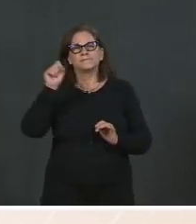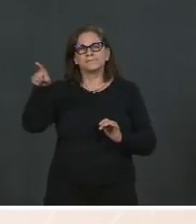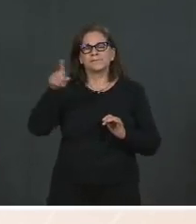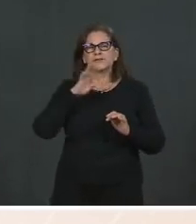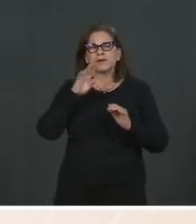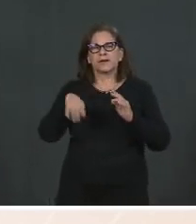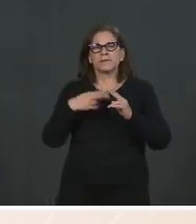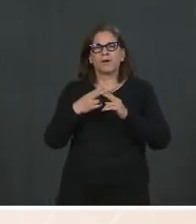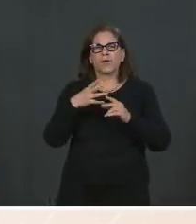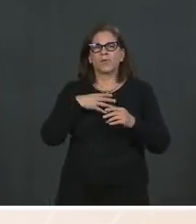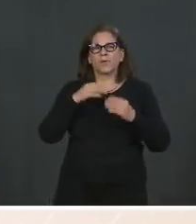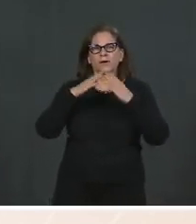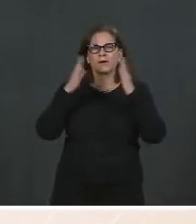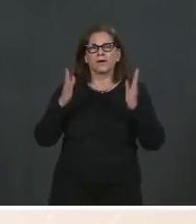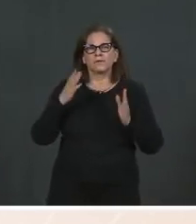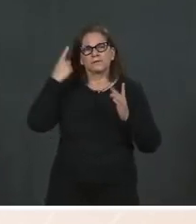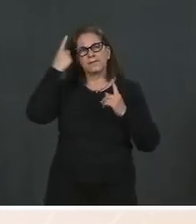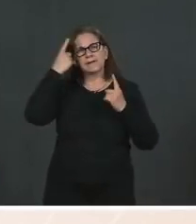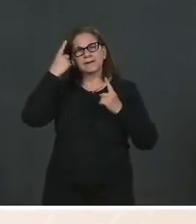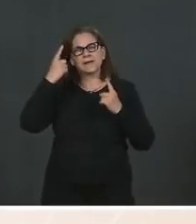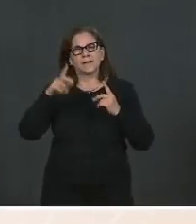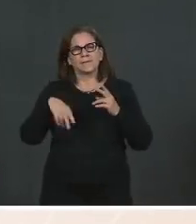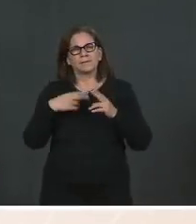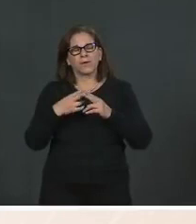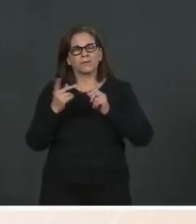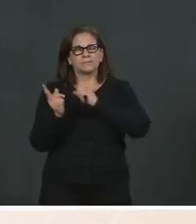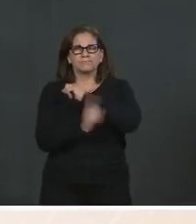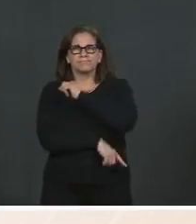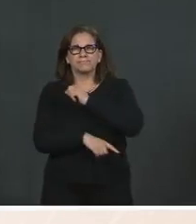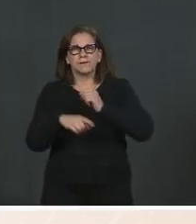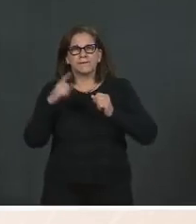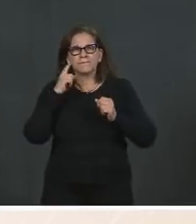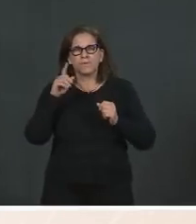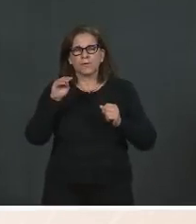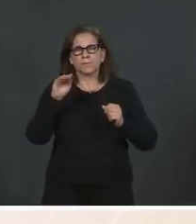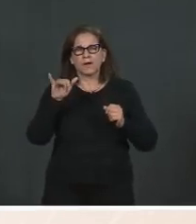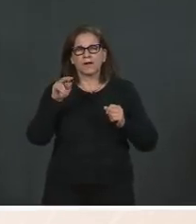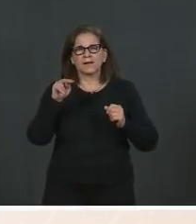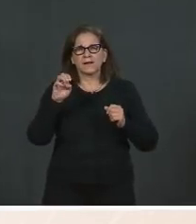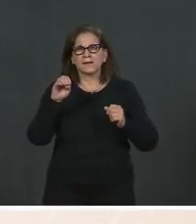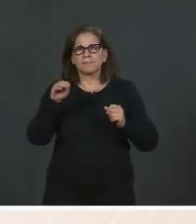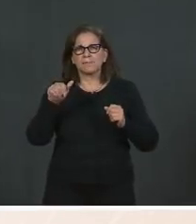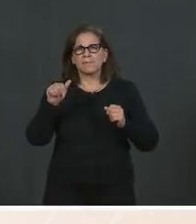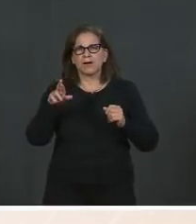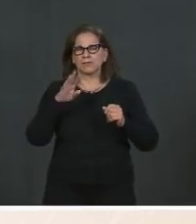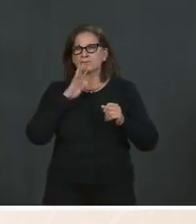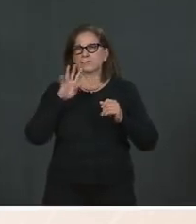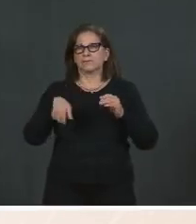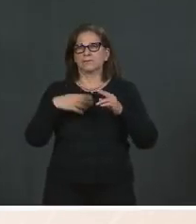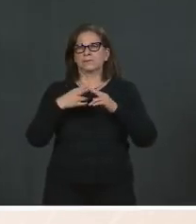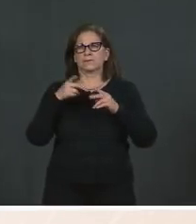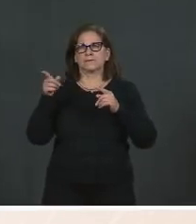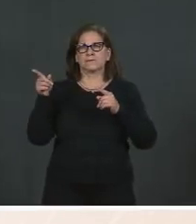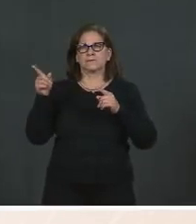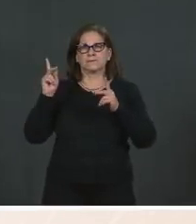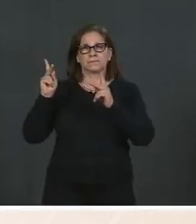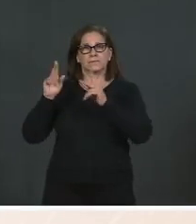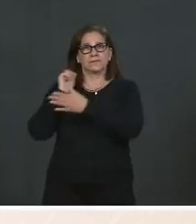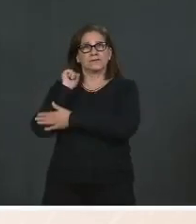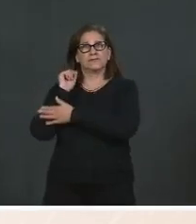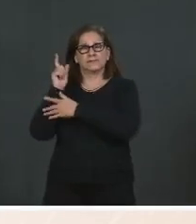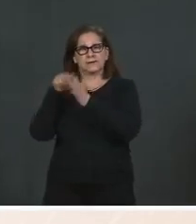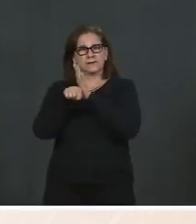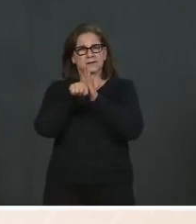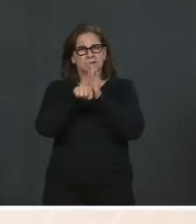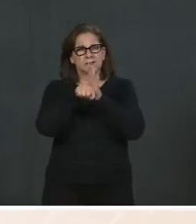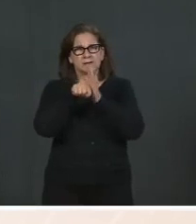Myanmar and reaction to the latest deaths and killings there? Sure. Let me give you a reaction, and also